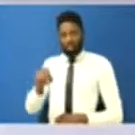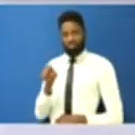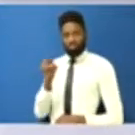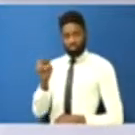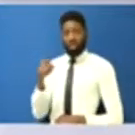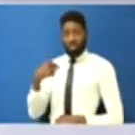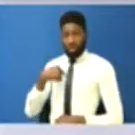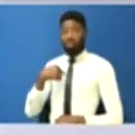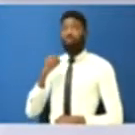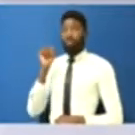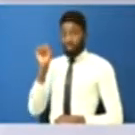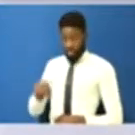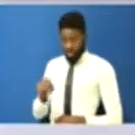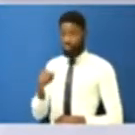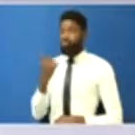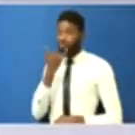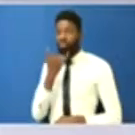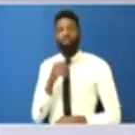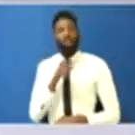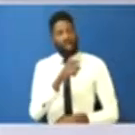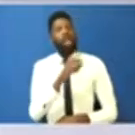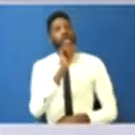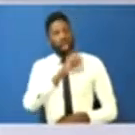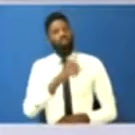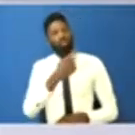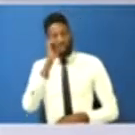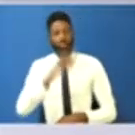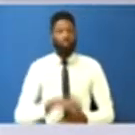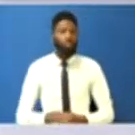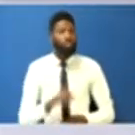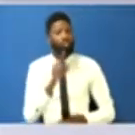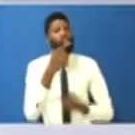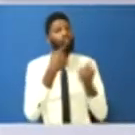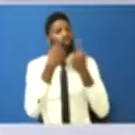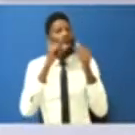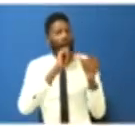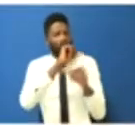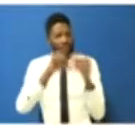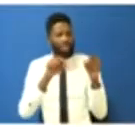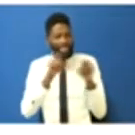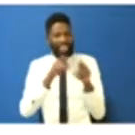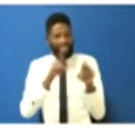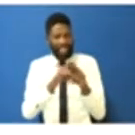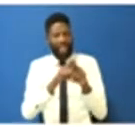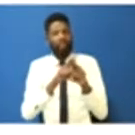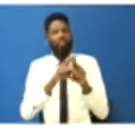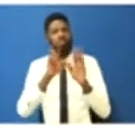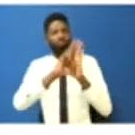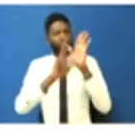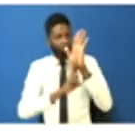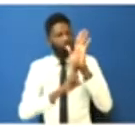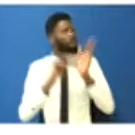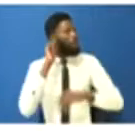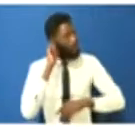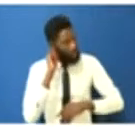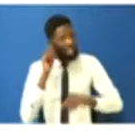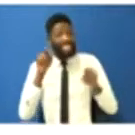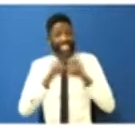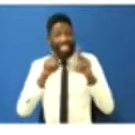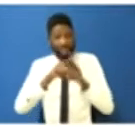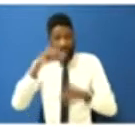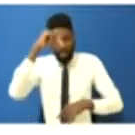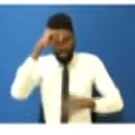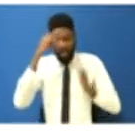right and yes on this ammo that is integrity you speak about abiding and part of the requirement for governor is the